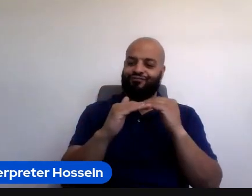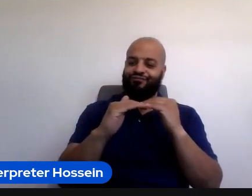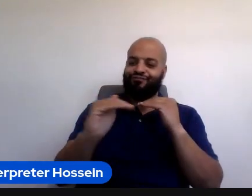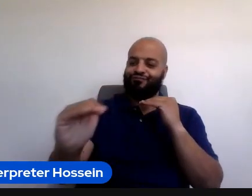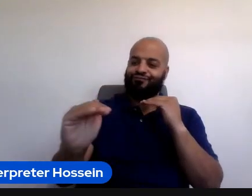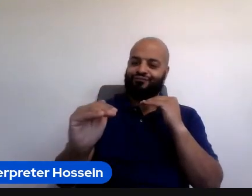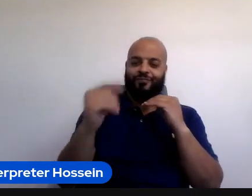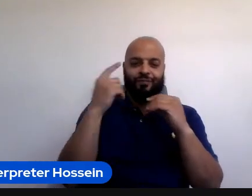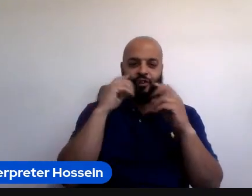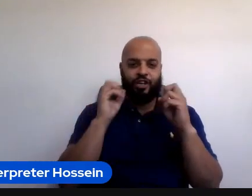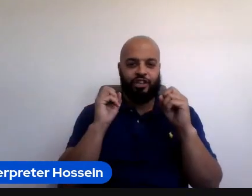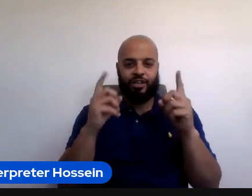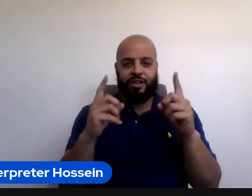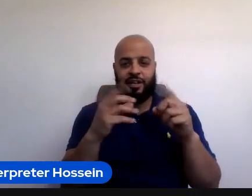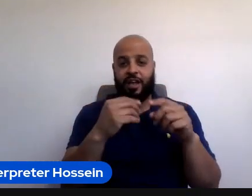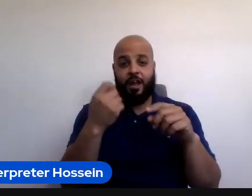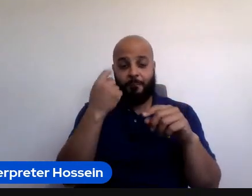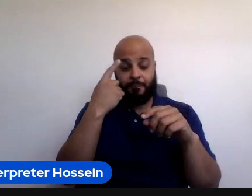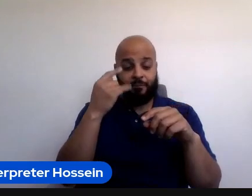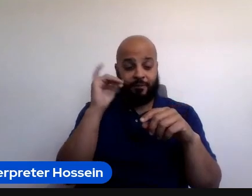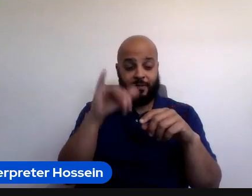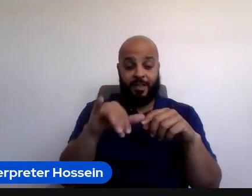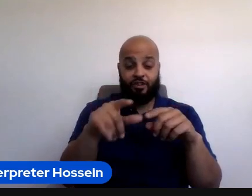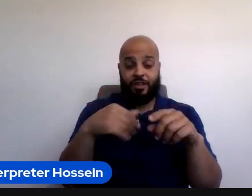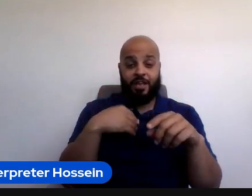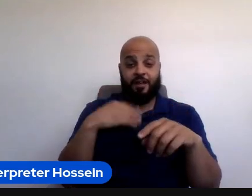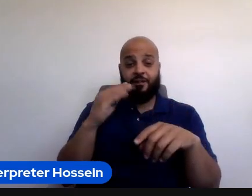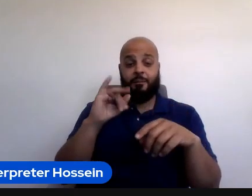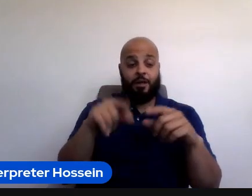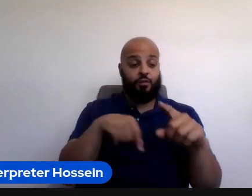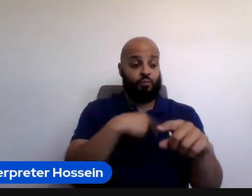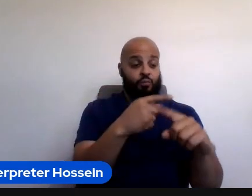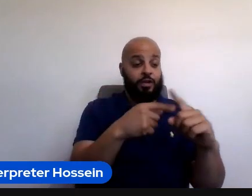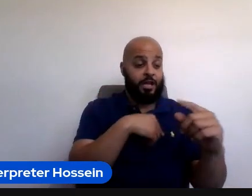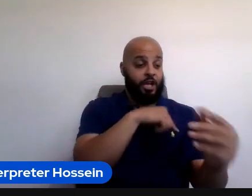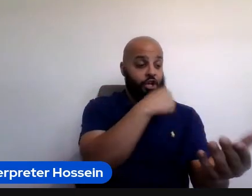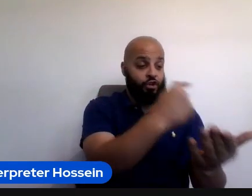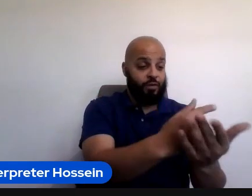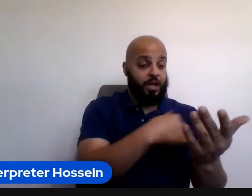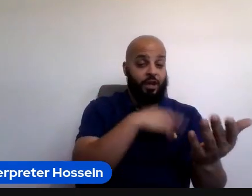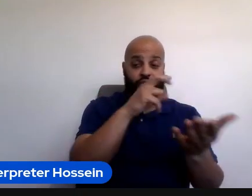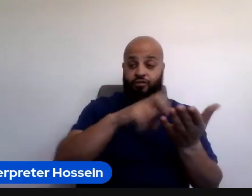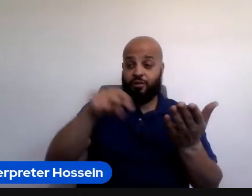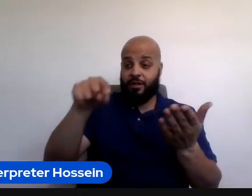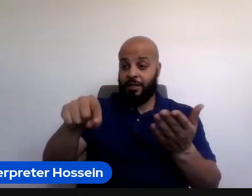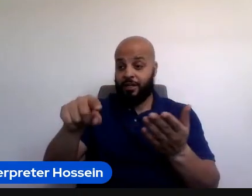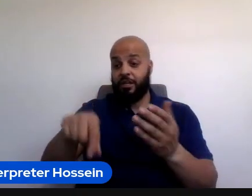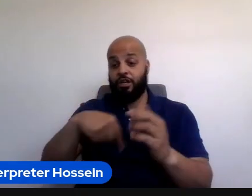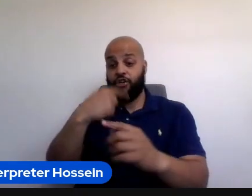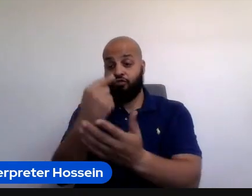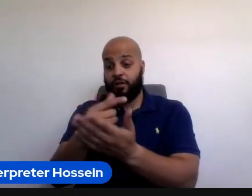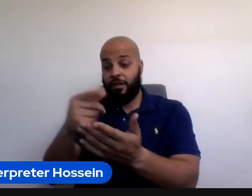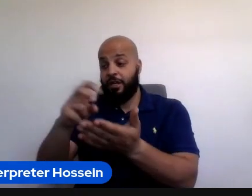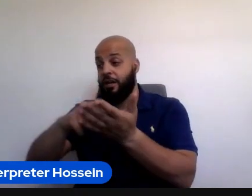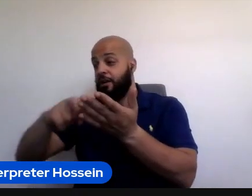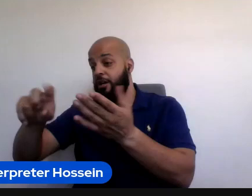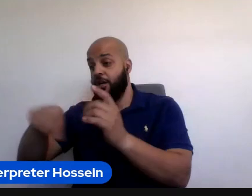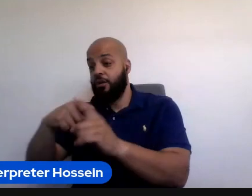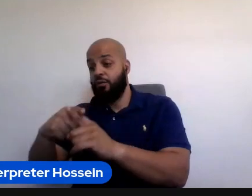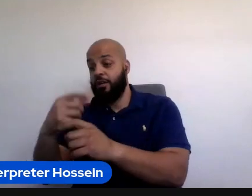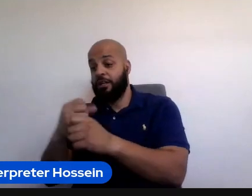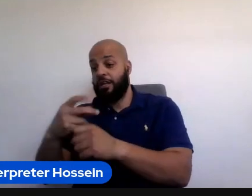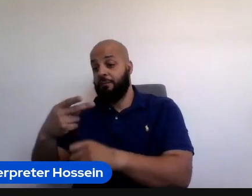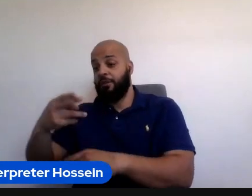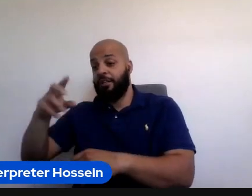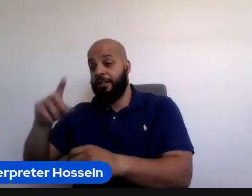education. And because of that, you have this map. It's like, okay, when I graduate here, I'm going to go here. And when I graduate here, I'm going to go here. When I get my PhD, I'm going to get a postdoc.